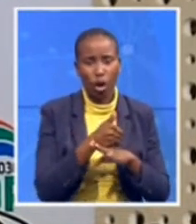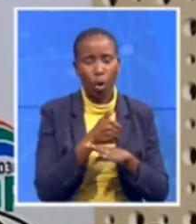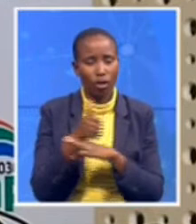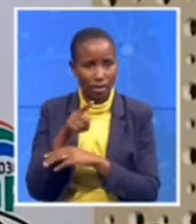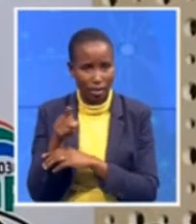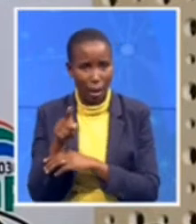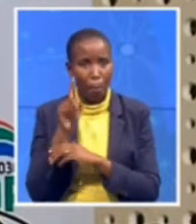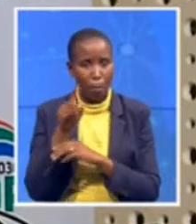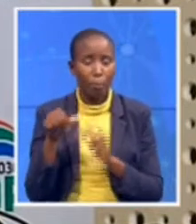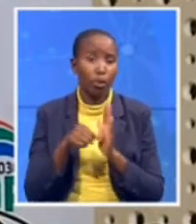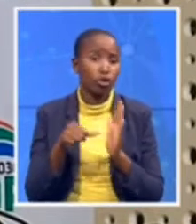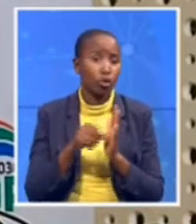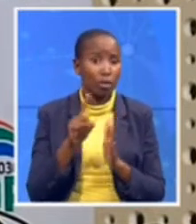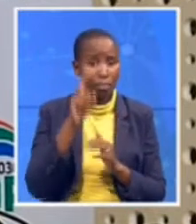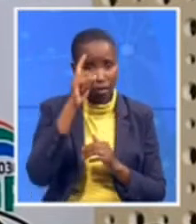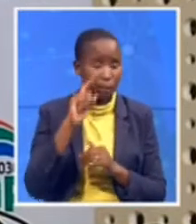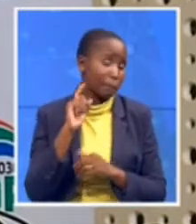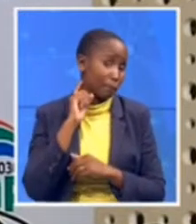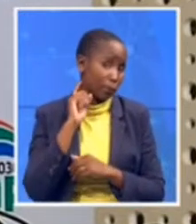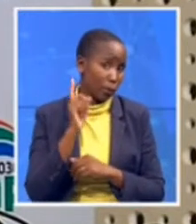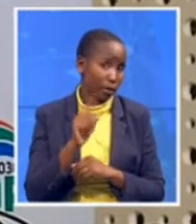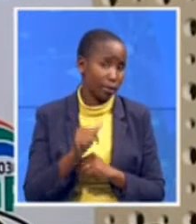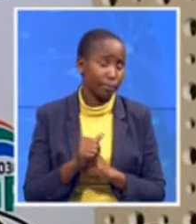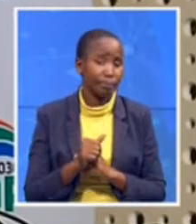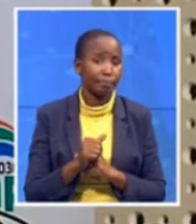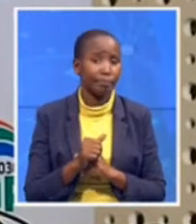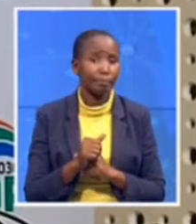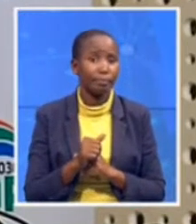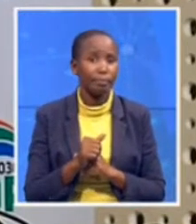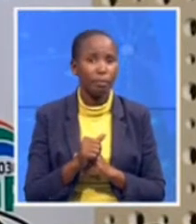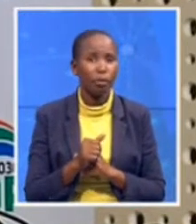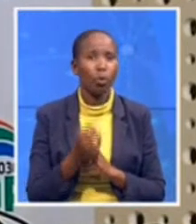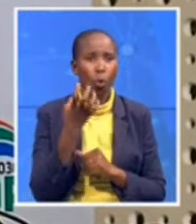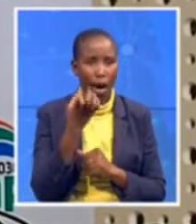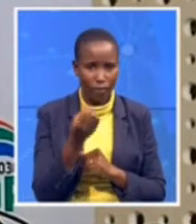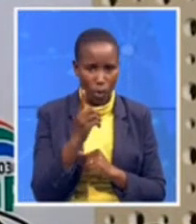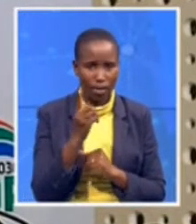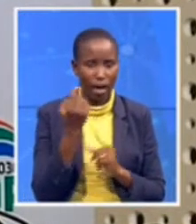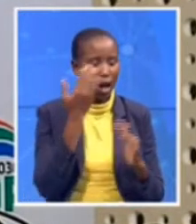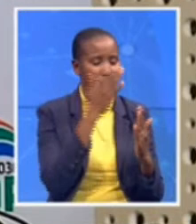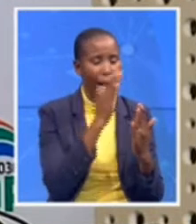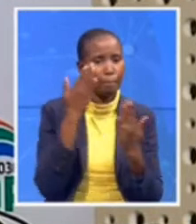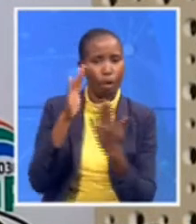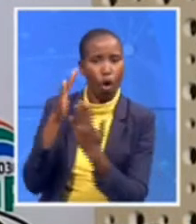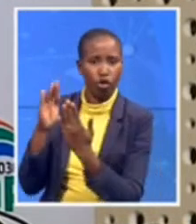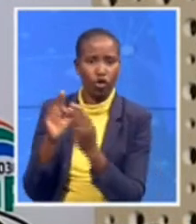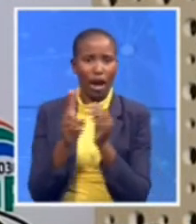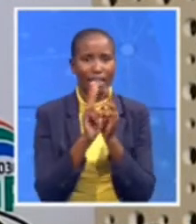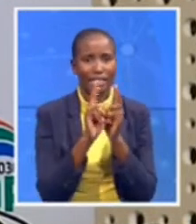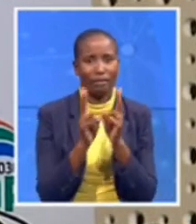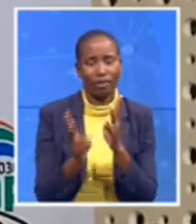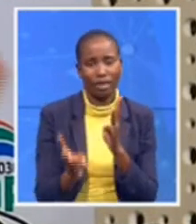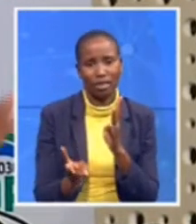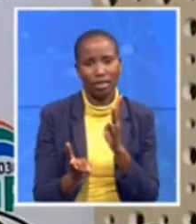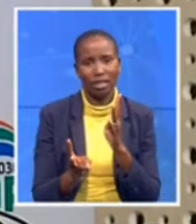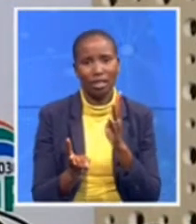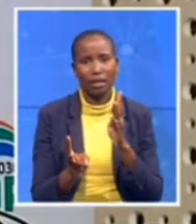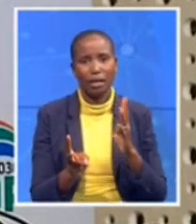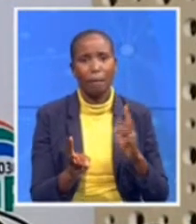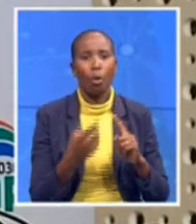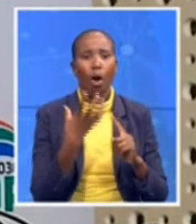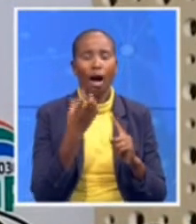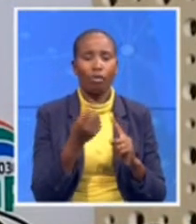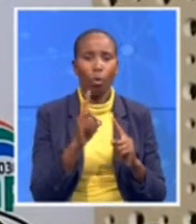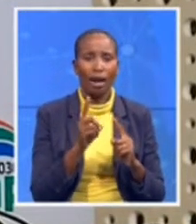regime actually has a staggered approach. It deals with instances where you're a small distributor of content or even a